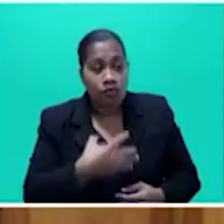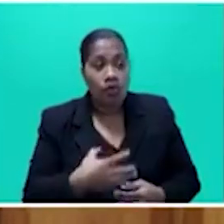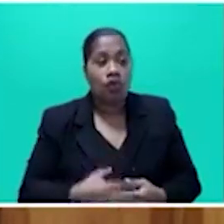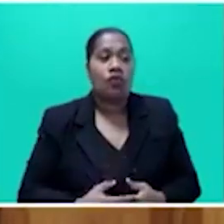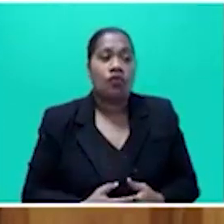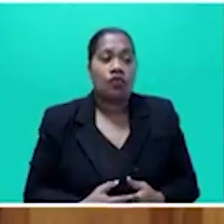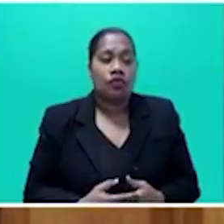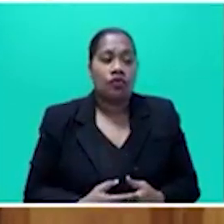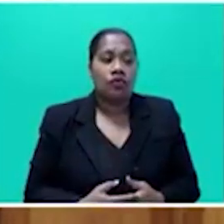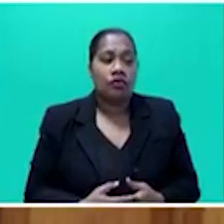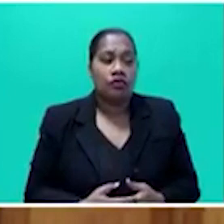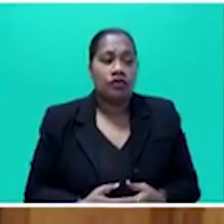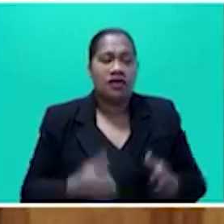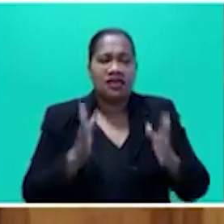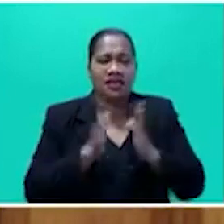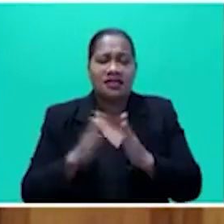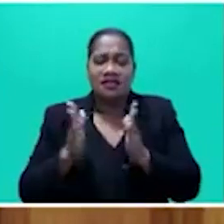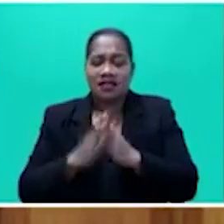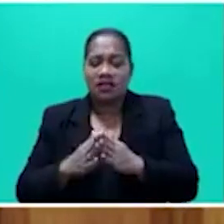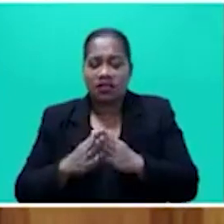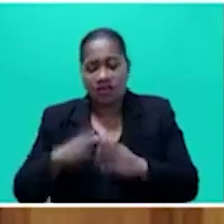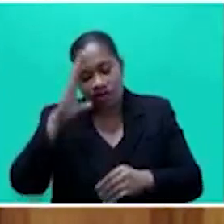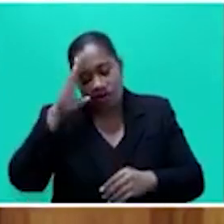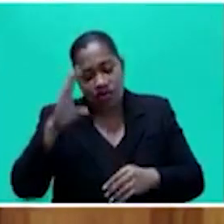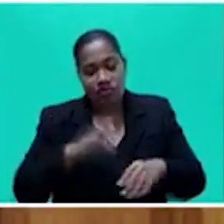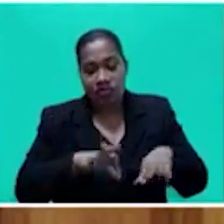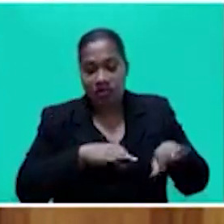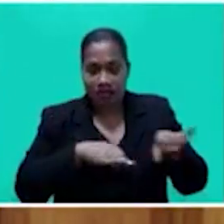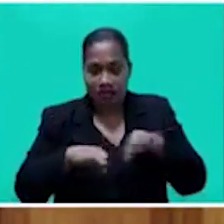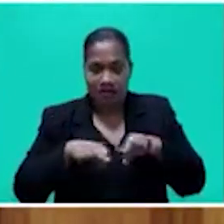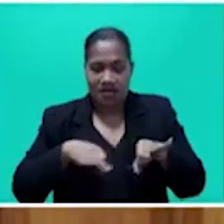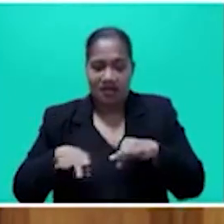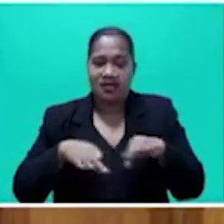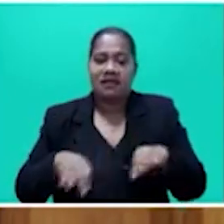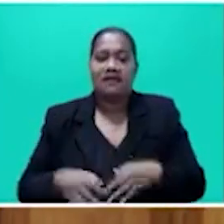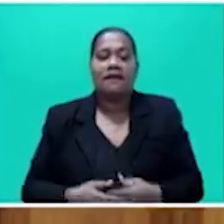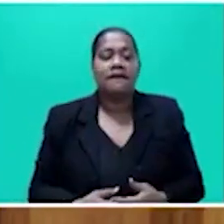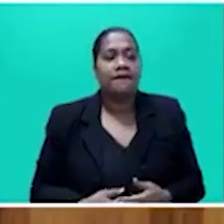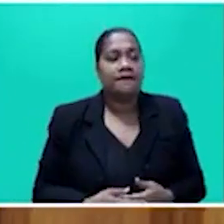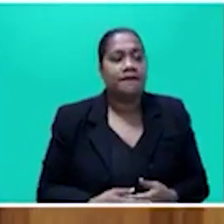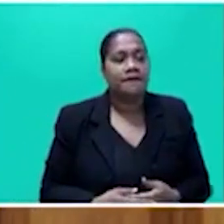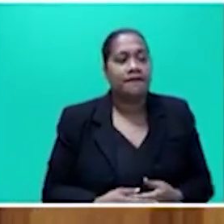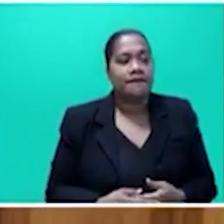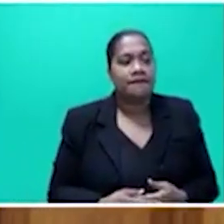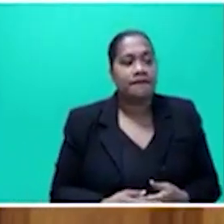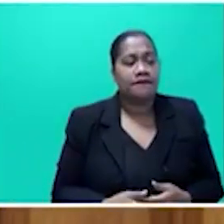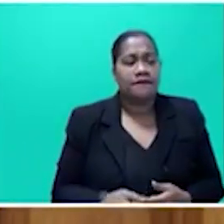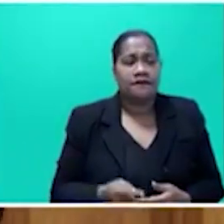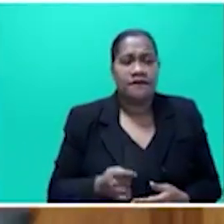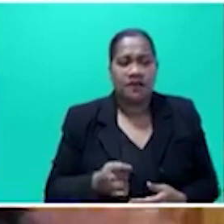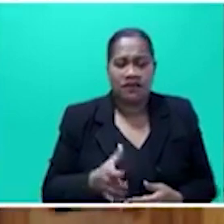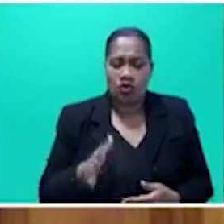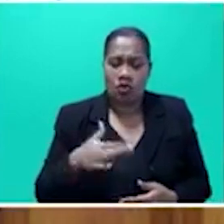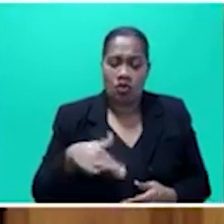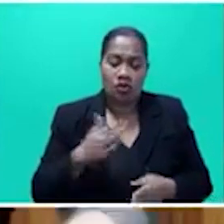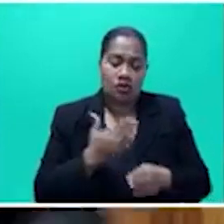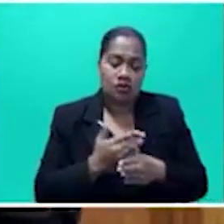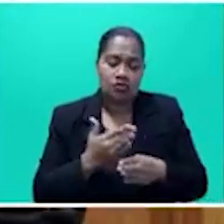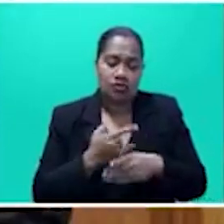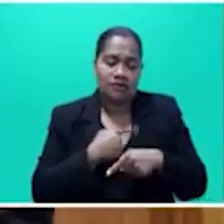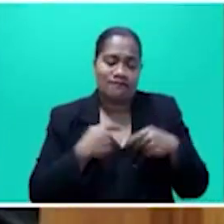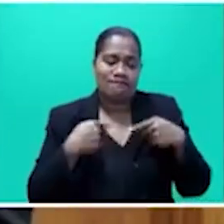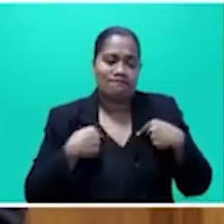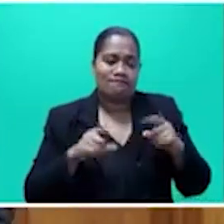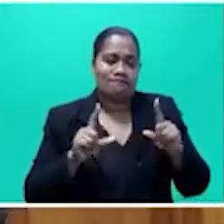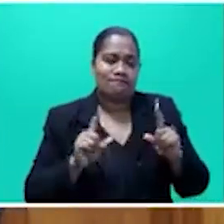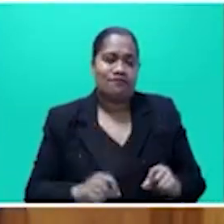the Town and County Planning. And the last week said, let them do an EIA also, after all the work we had done. So please,